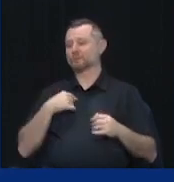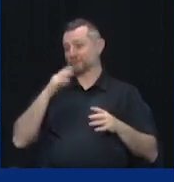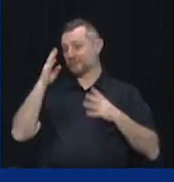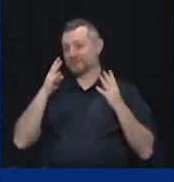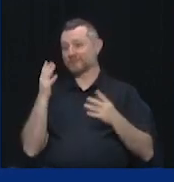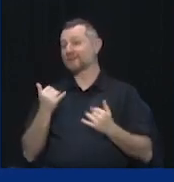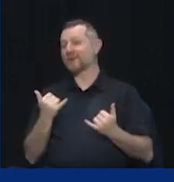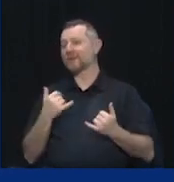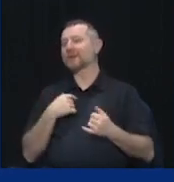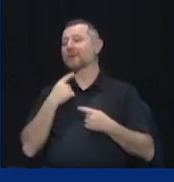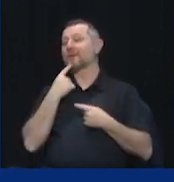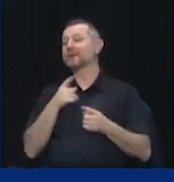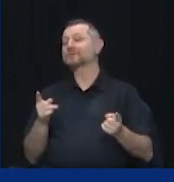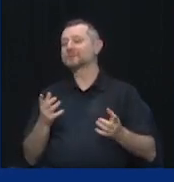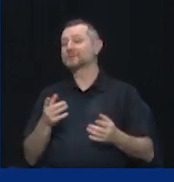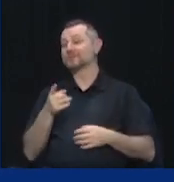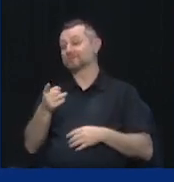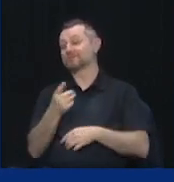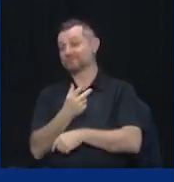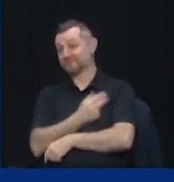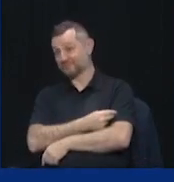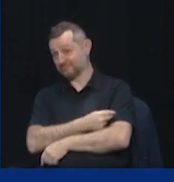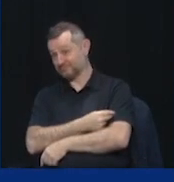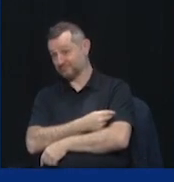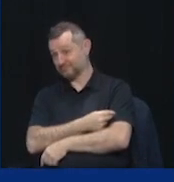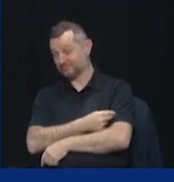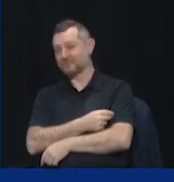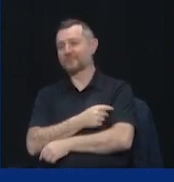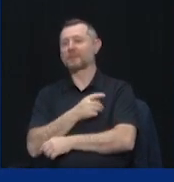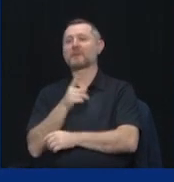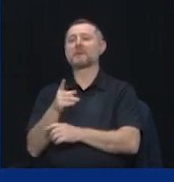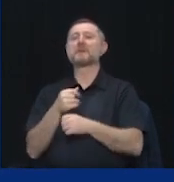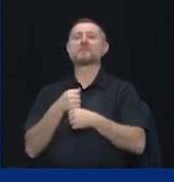shot and make your future.